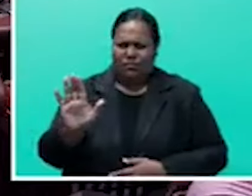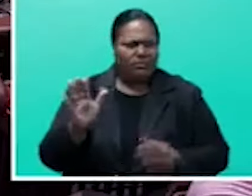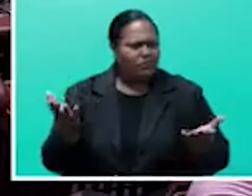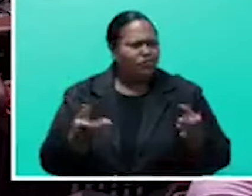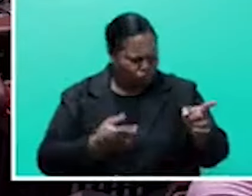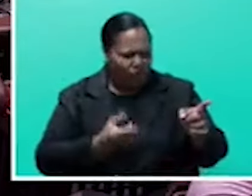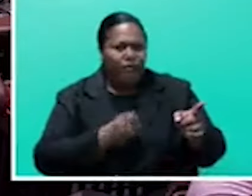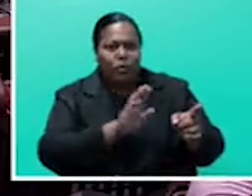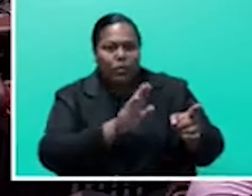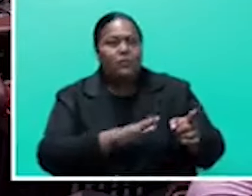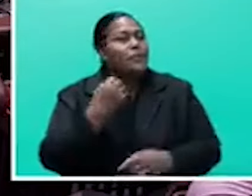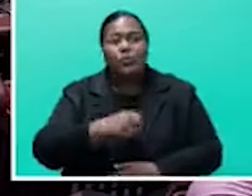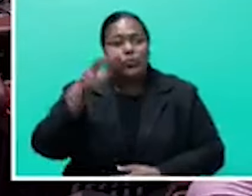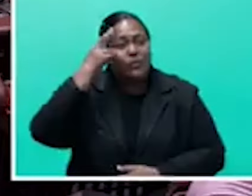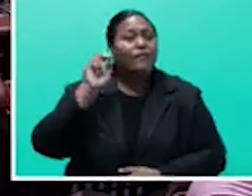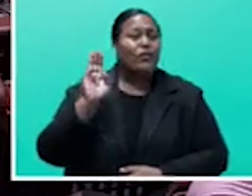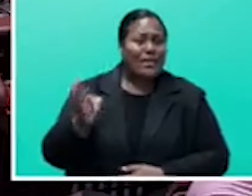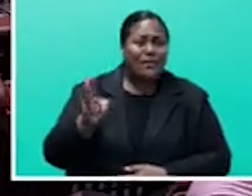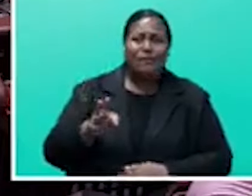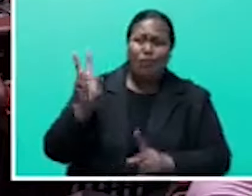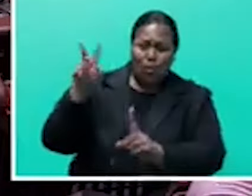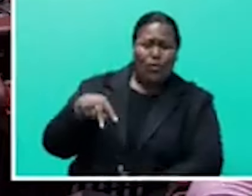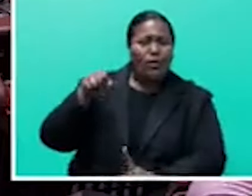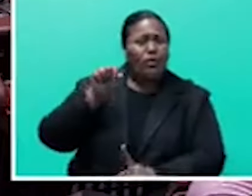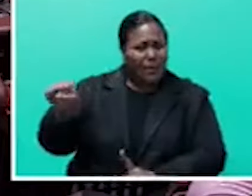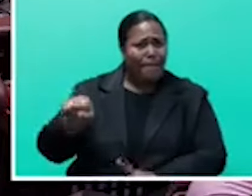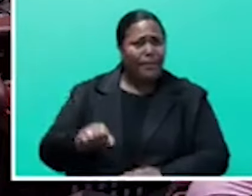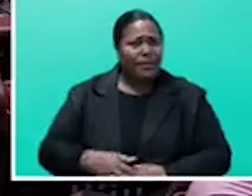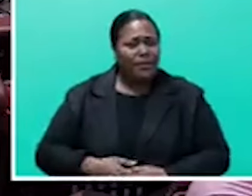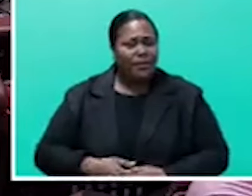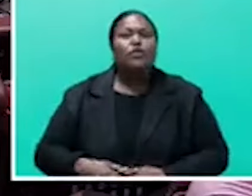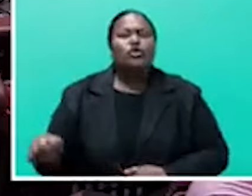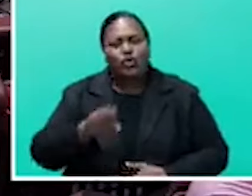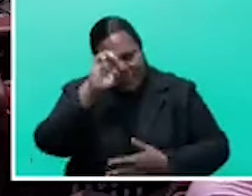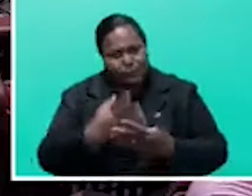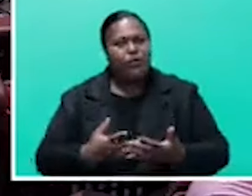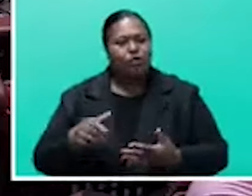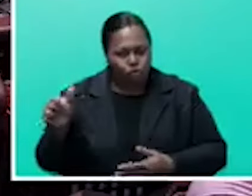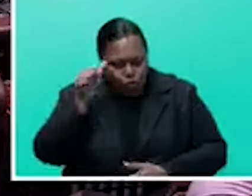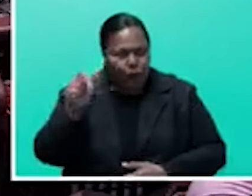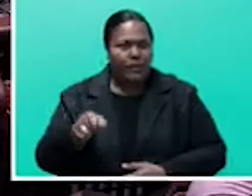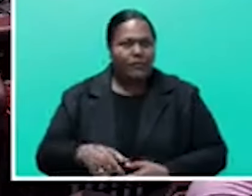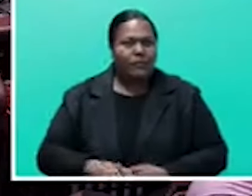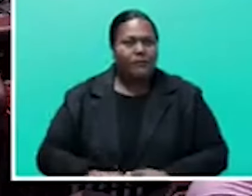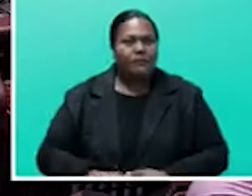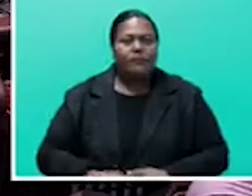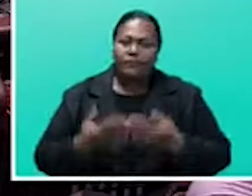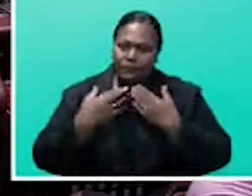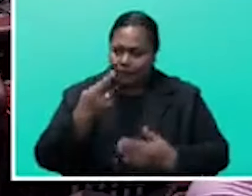no reason for him to denigrate them, sir. He should be experienced enough to know that. Thank you,